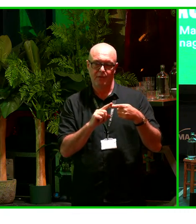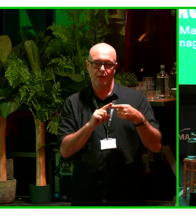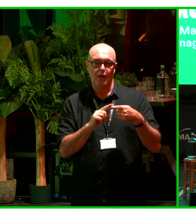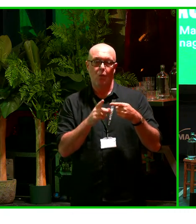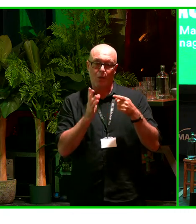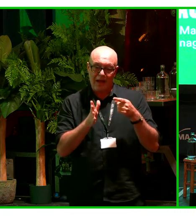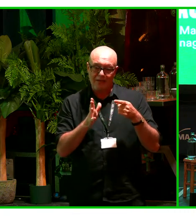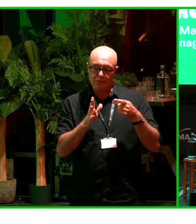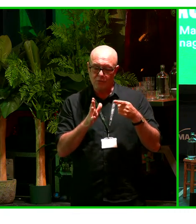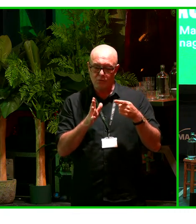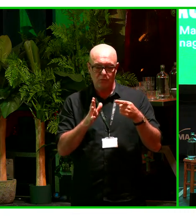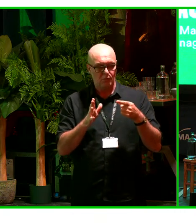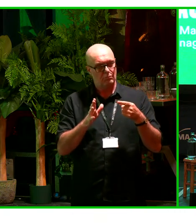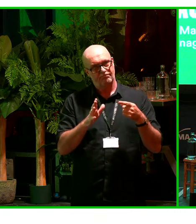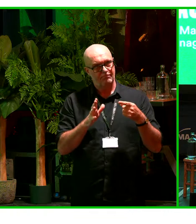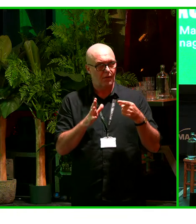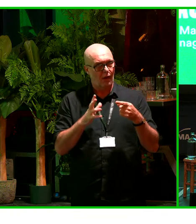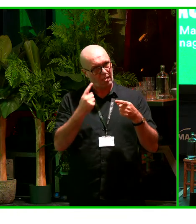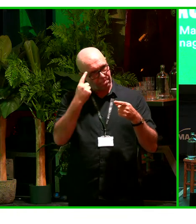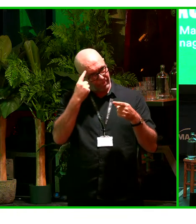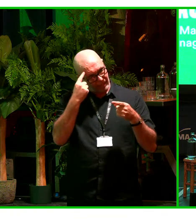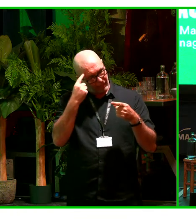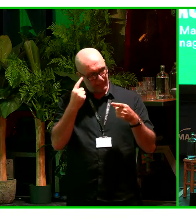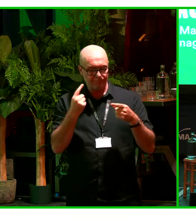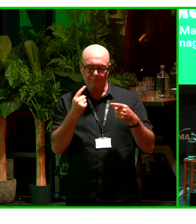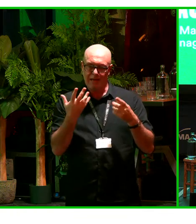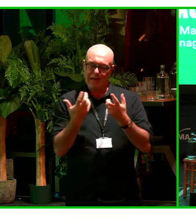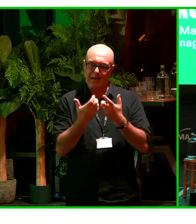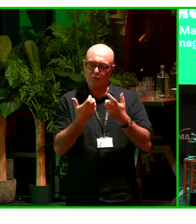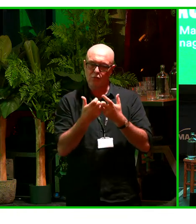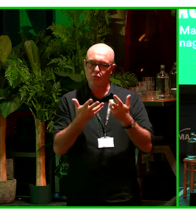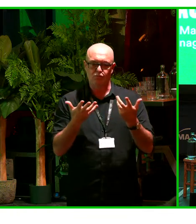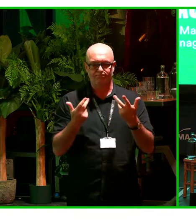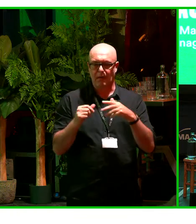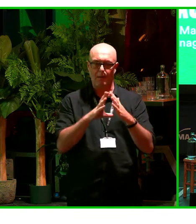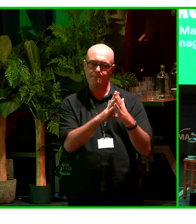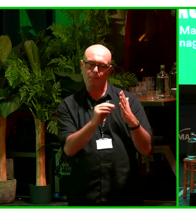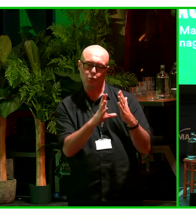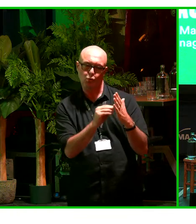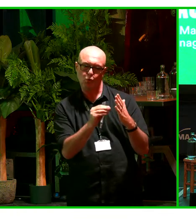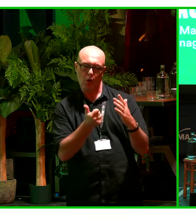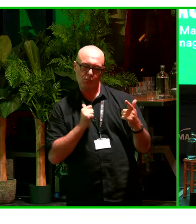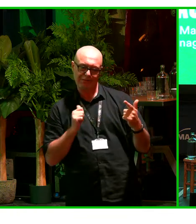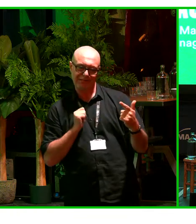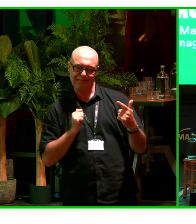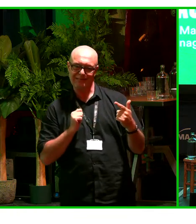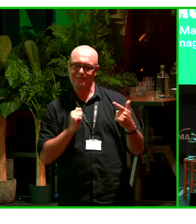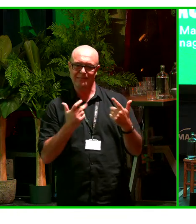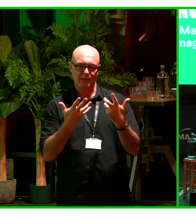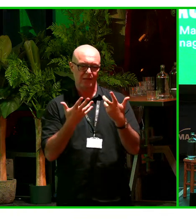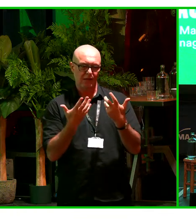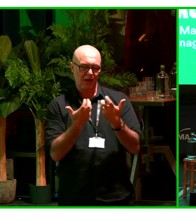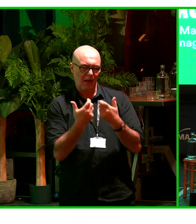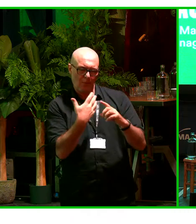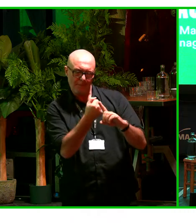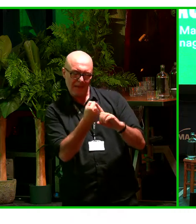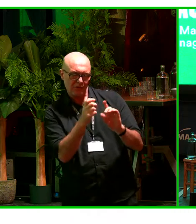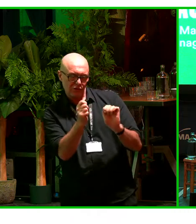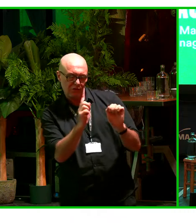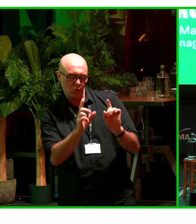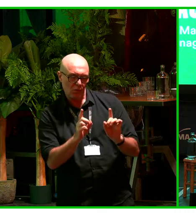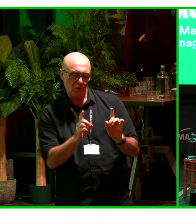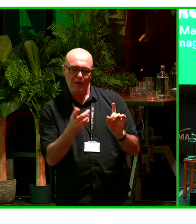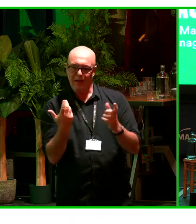model how that might predict and how that might change. So working out which of those electricity networks might need to be invested in,